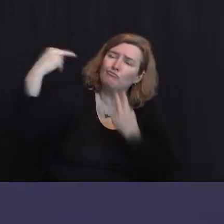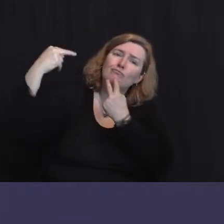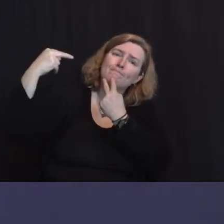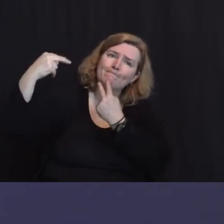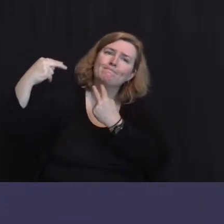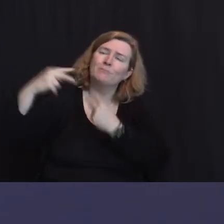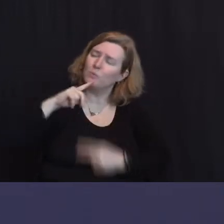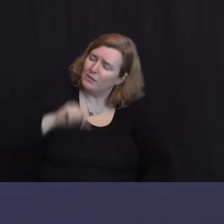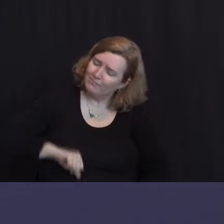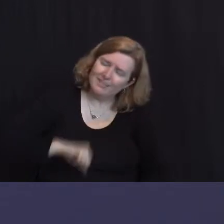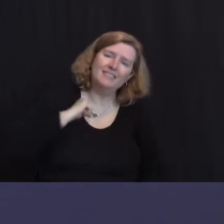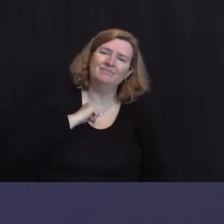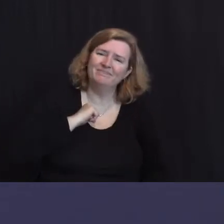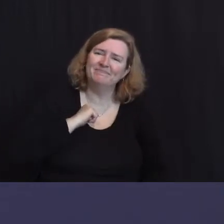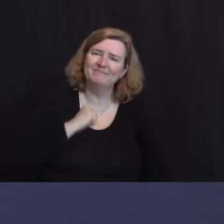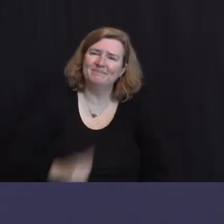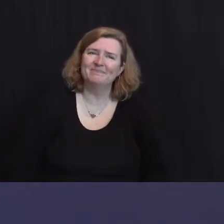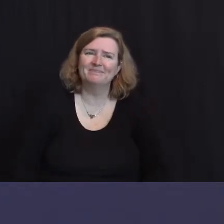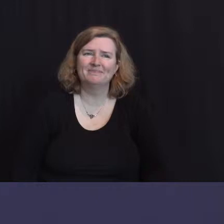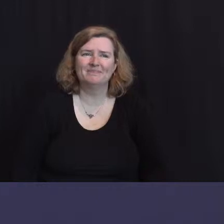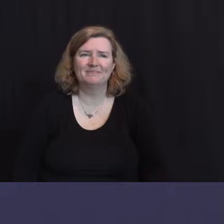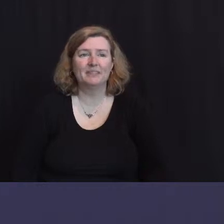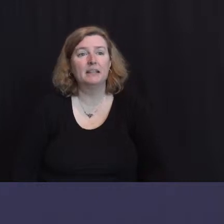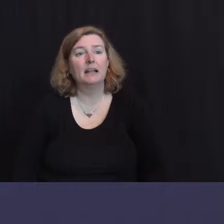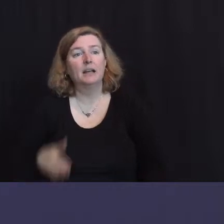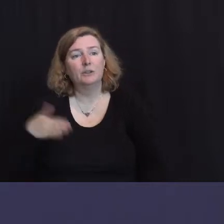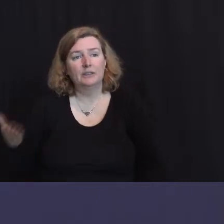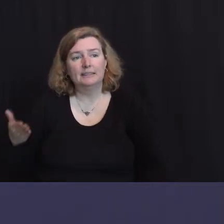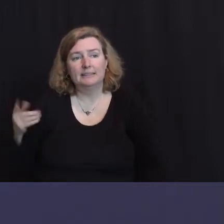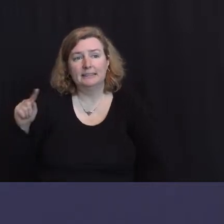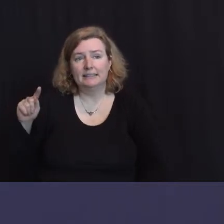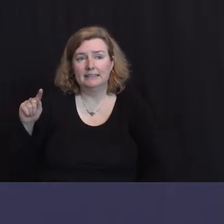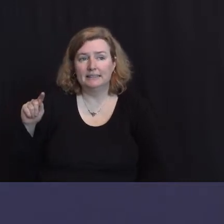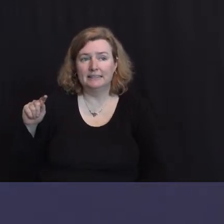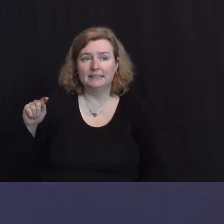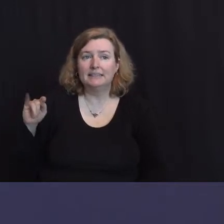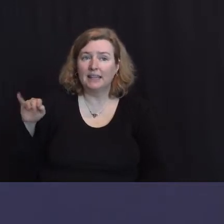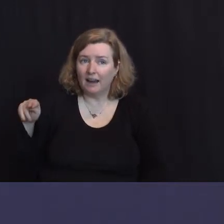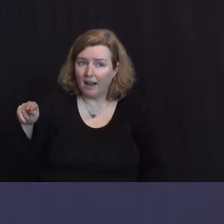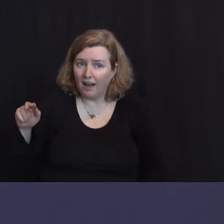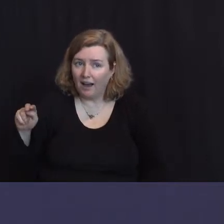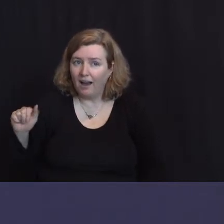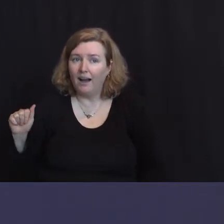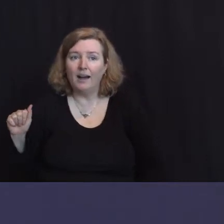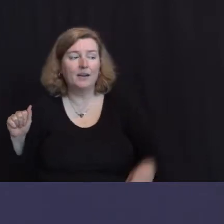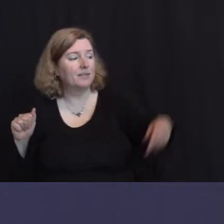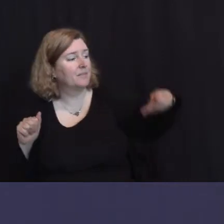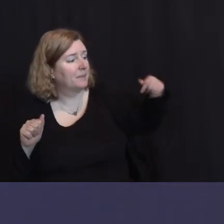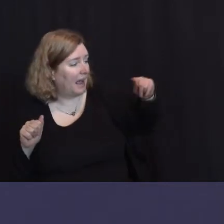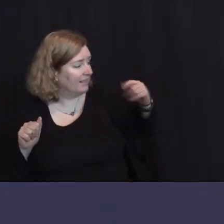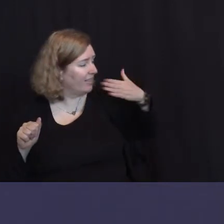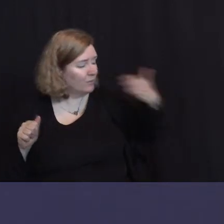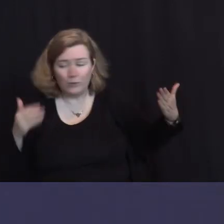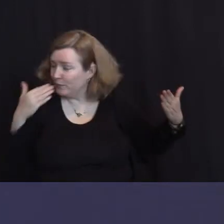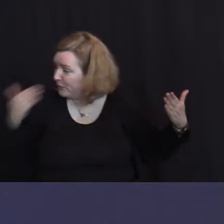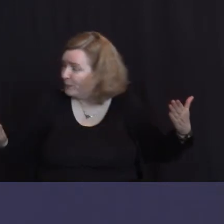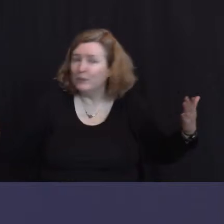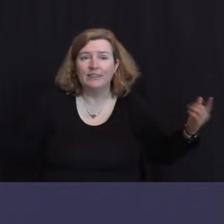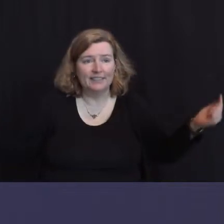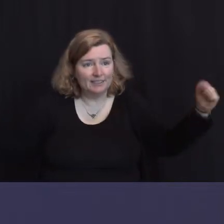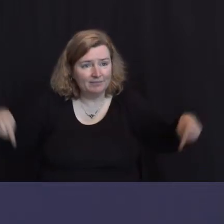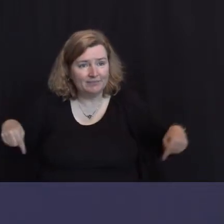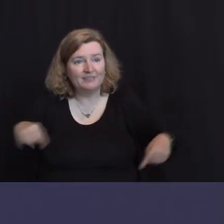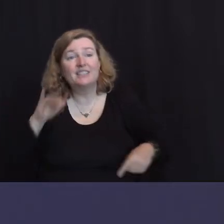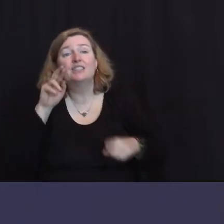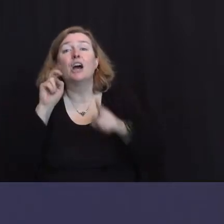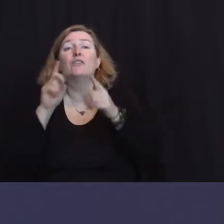and we'll look forward to seeing you back here, as we always do. I'm going to mask up. Pat, thank you. Jared, best of luck. Make